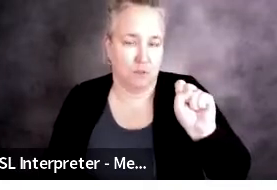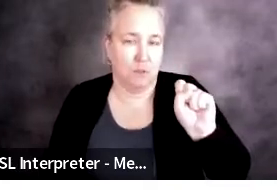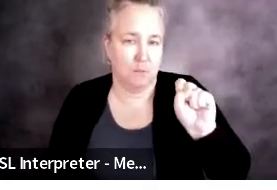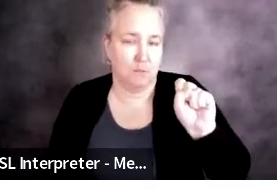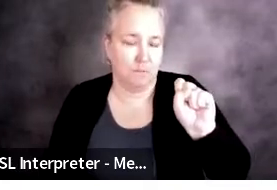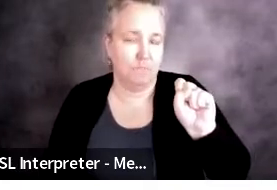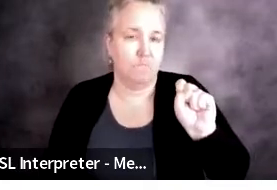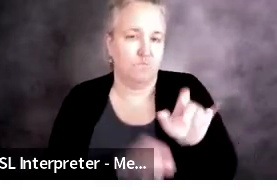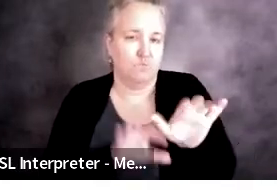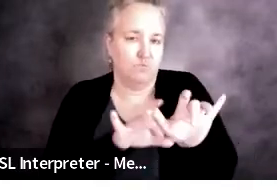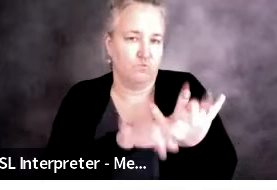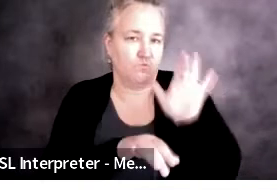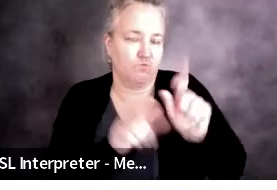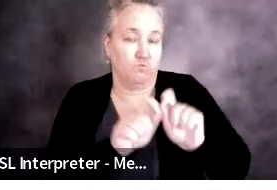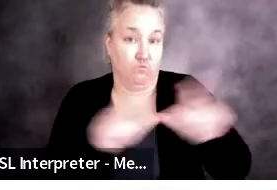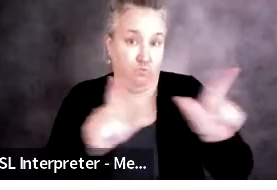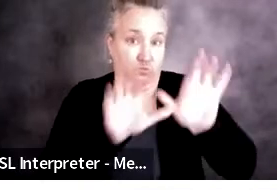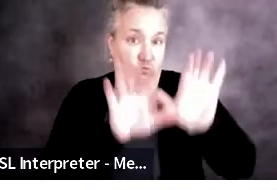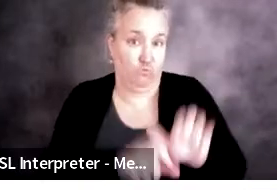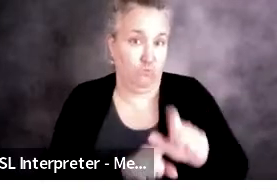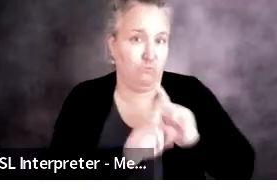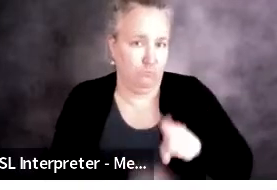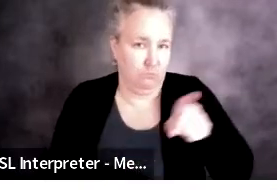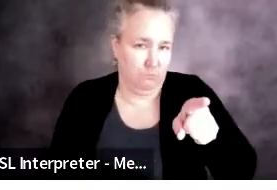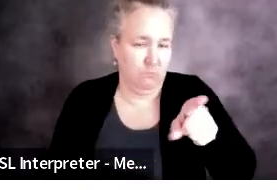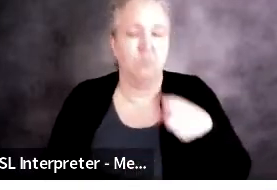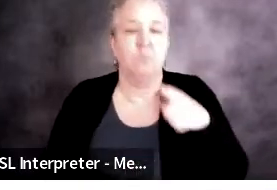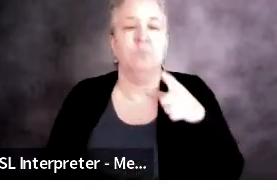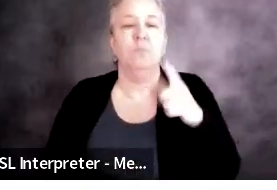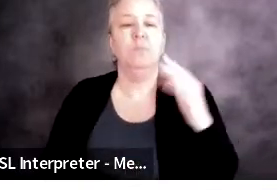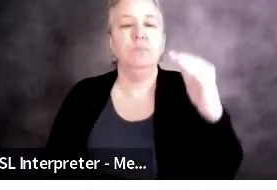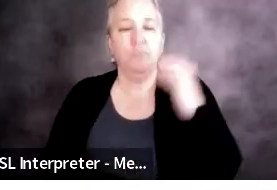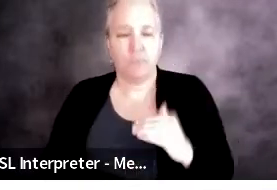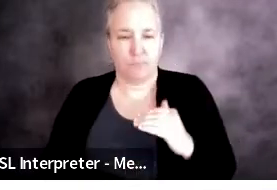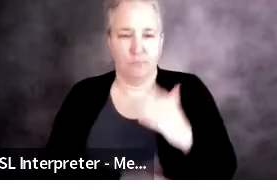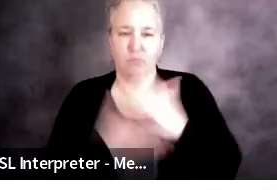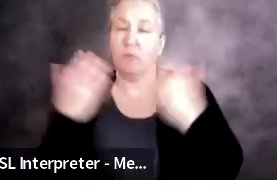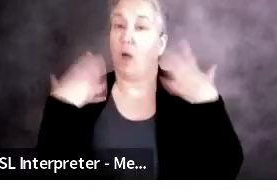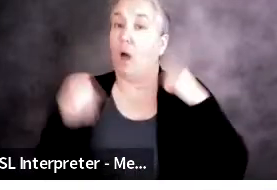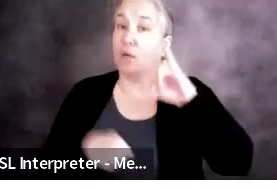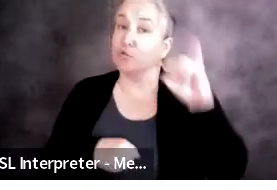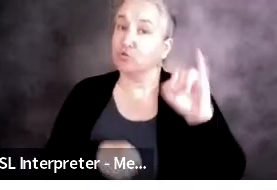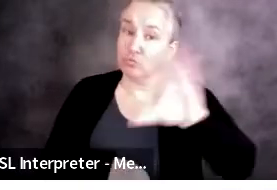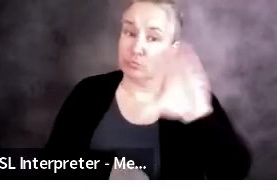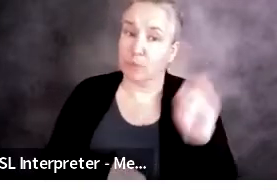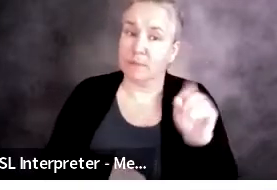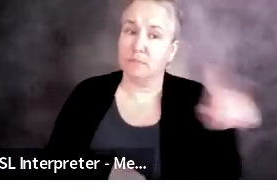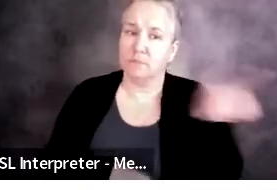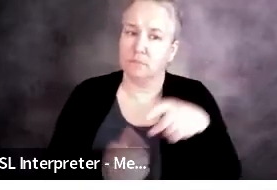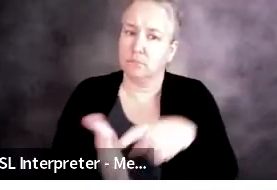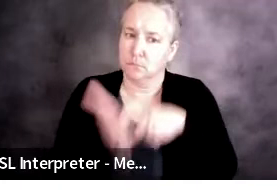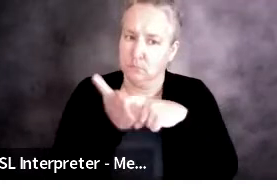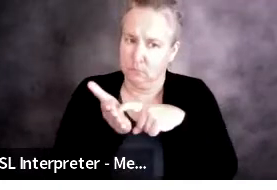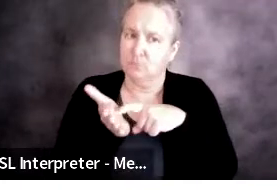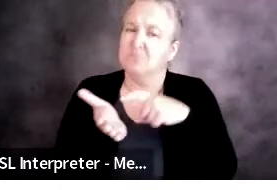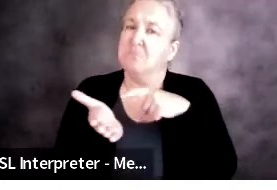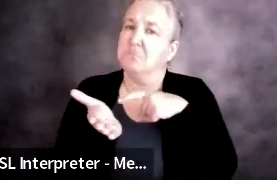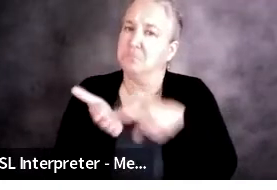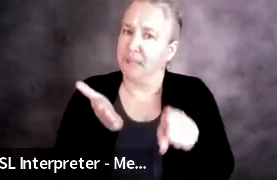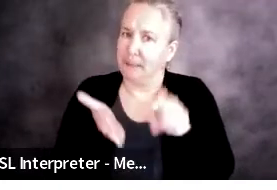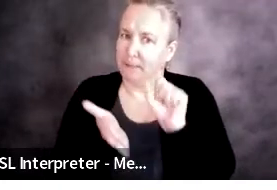Another thing is, like I said, some health insurance companies are required to